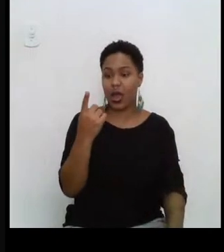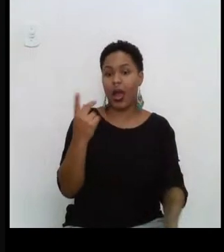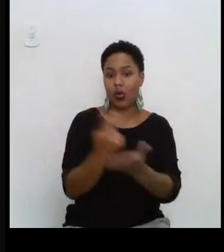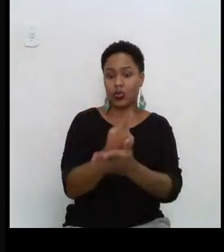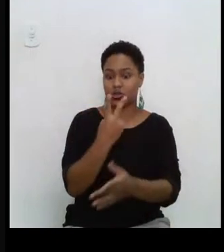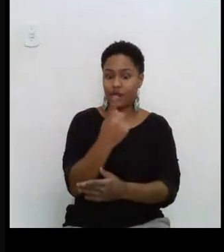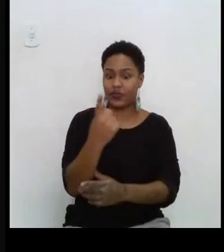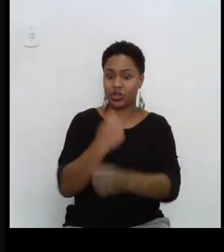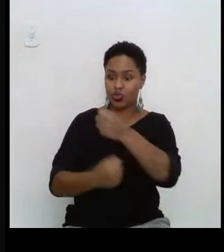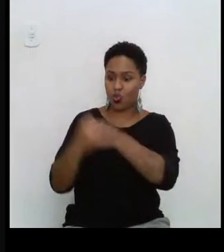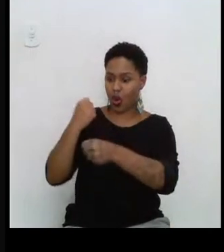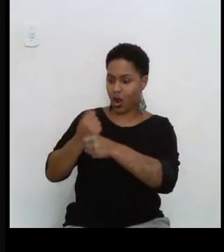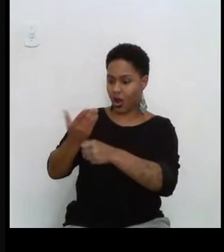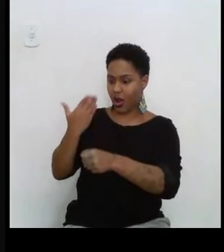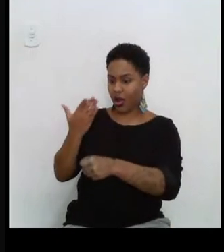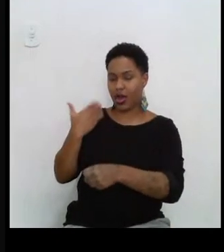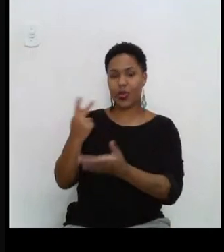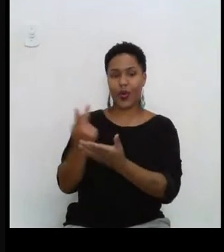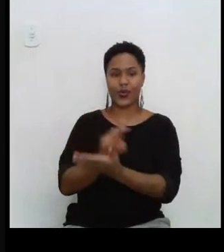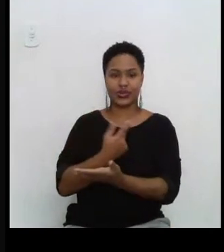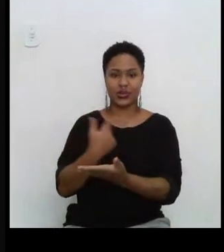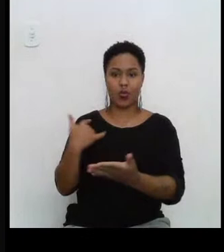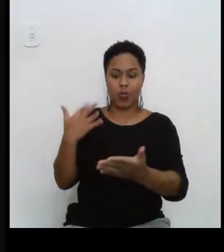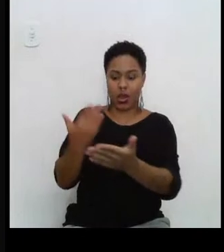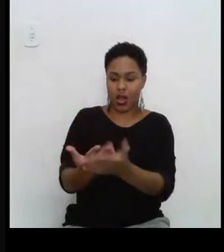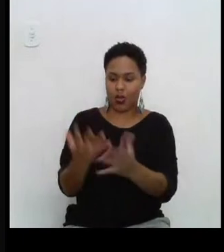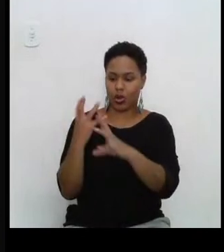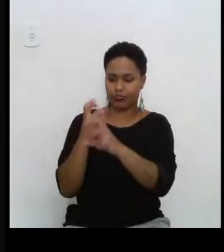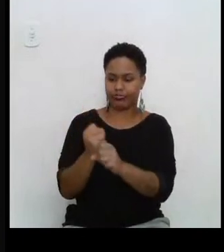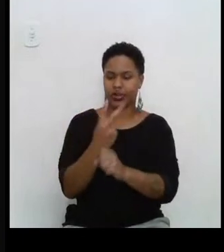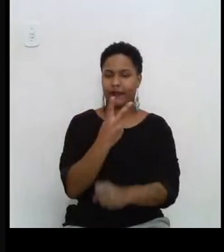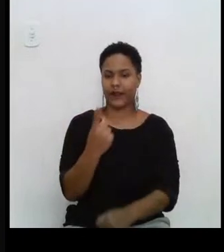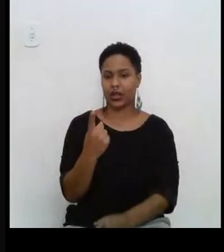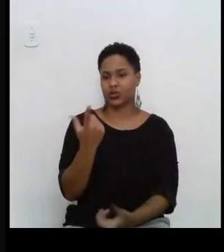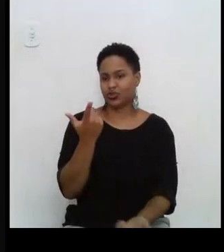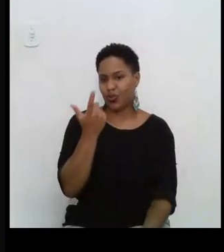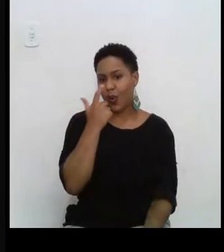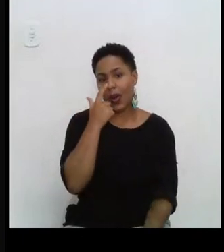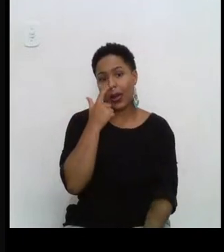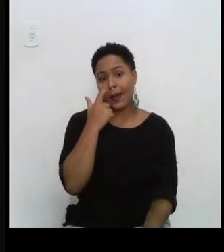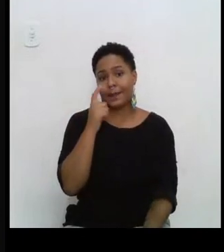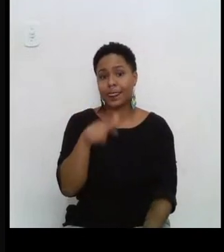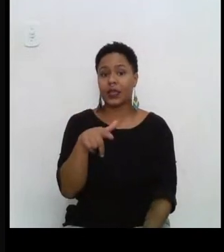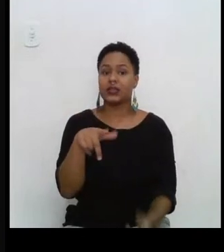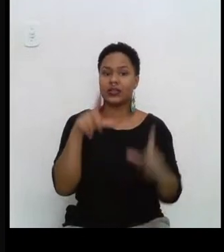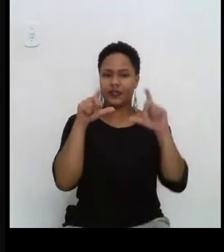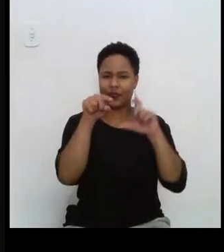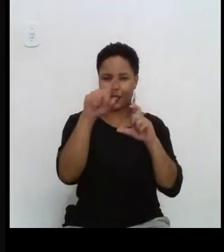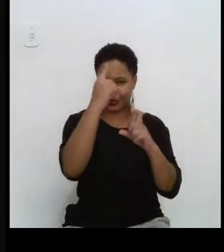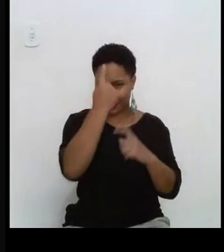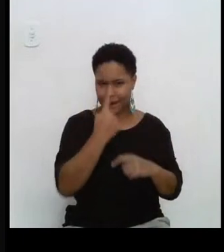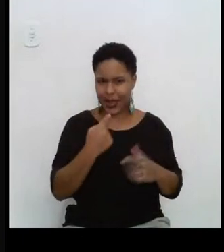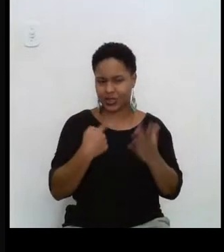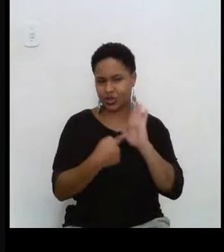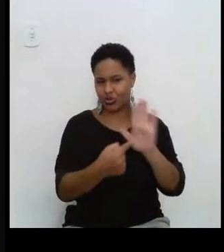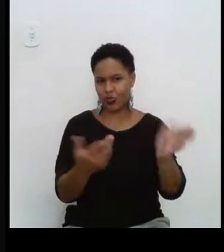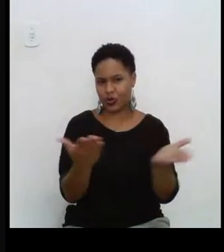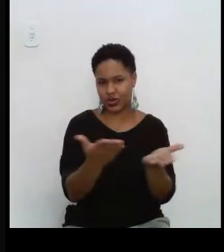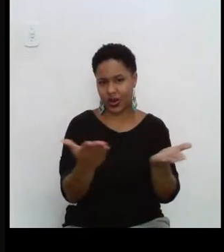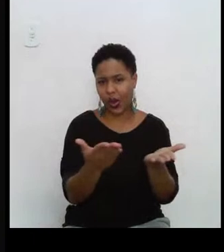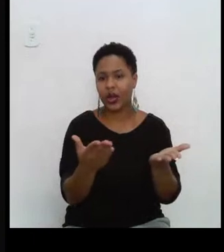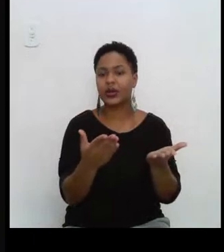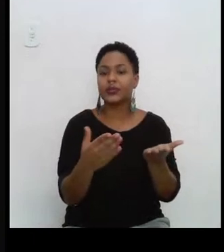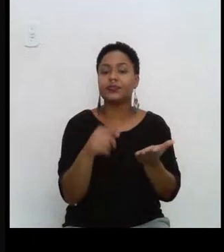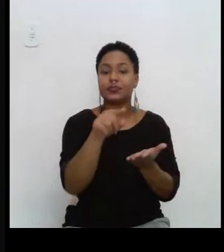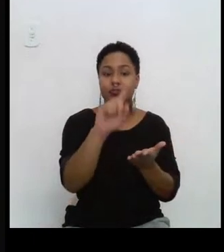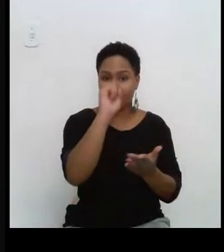also the fact the day das africanas não deve ser a cama e vencida te